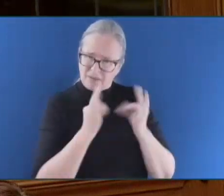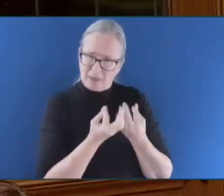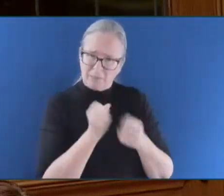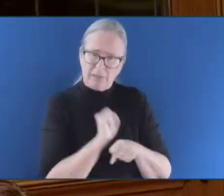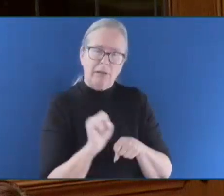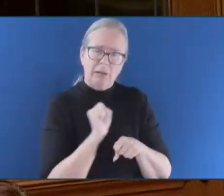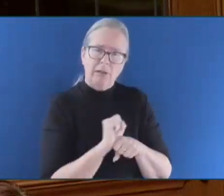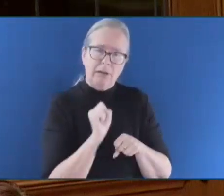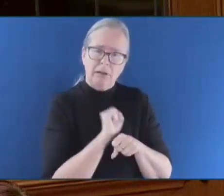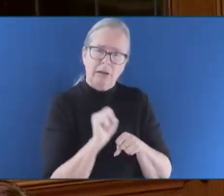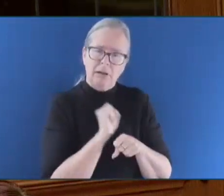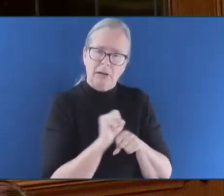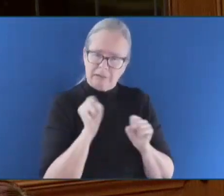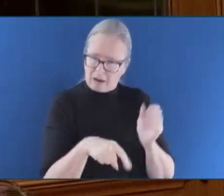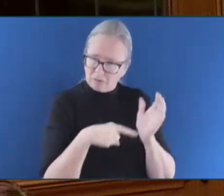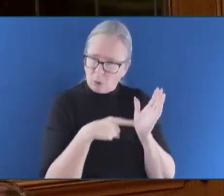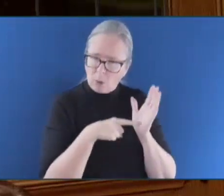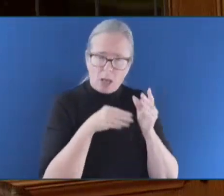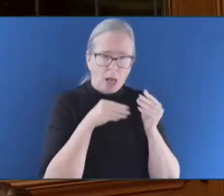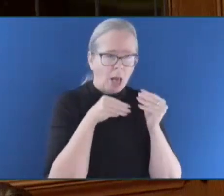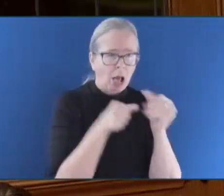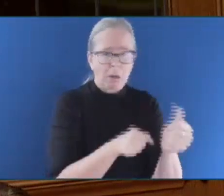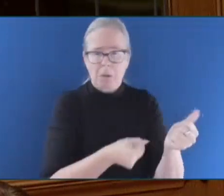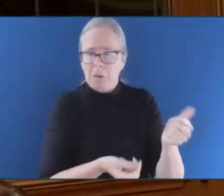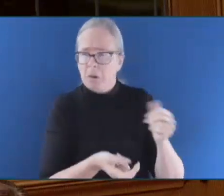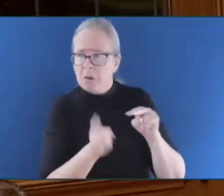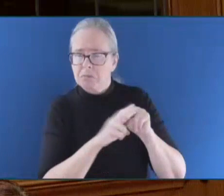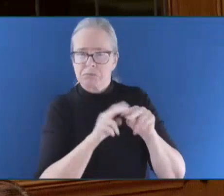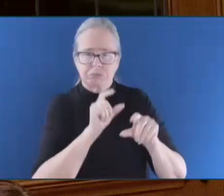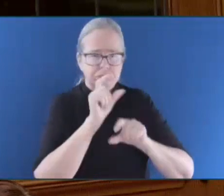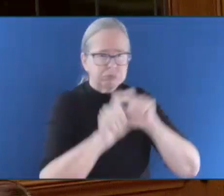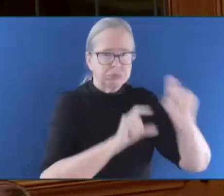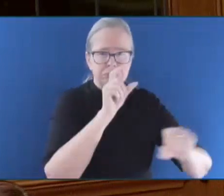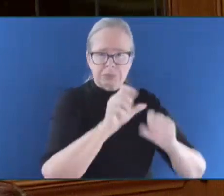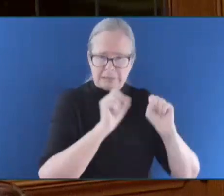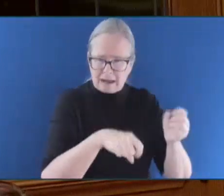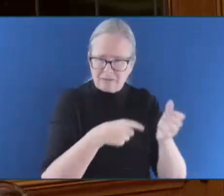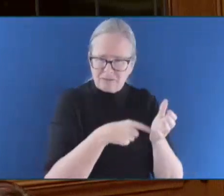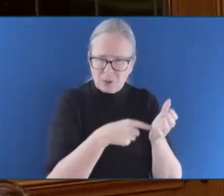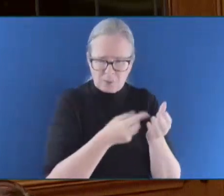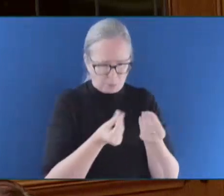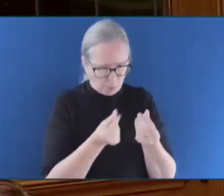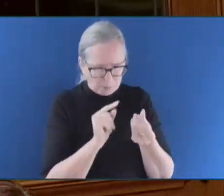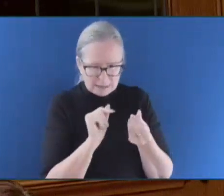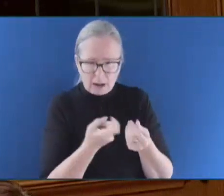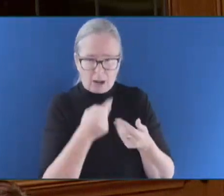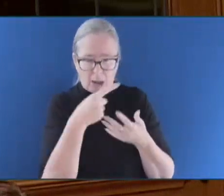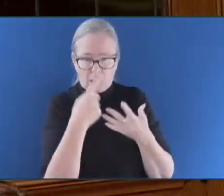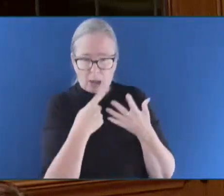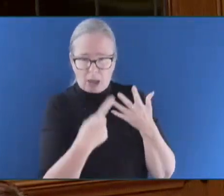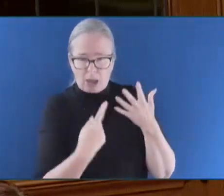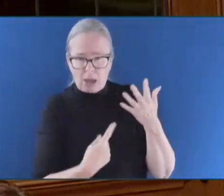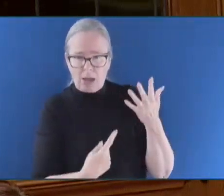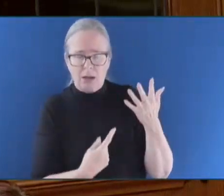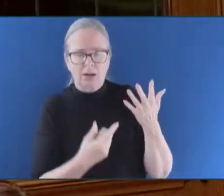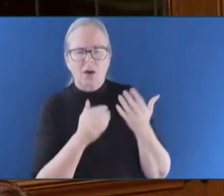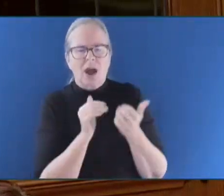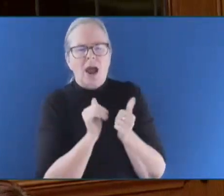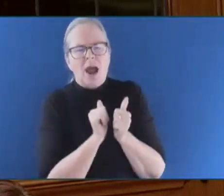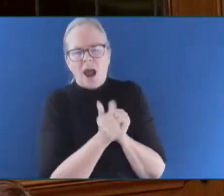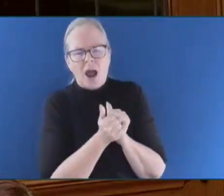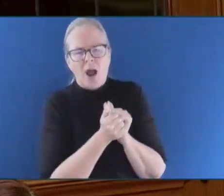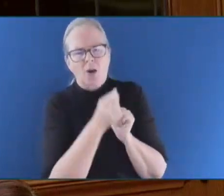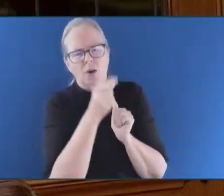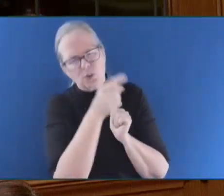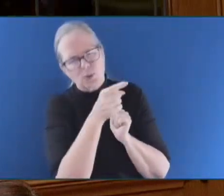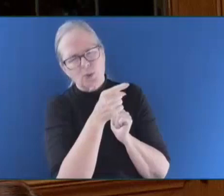more on property taxes, or better yet, to all taxpayers of British Columbia,